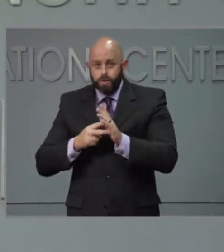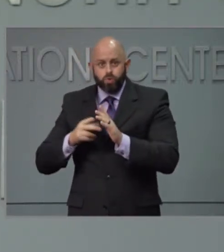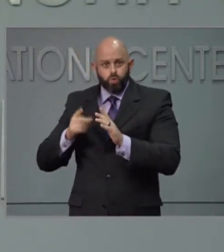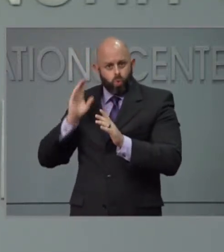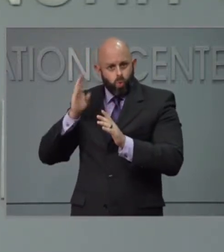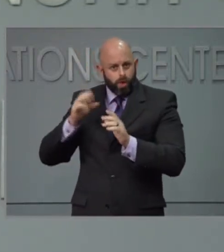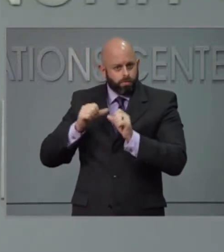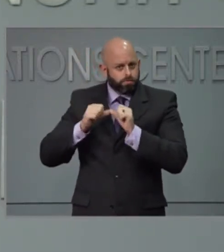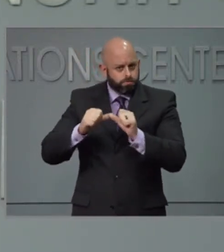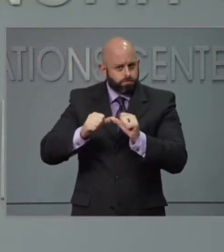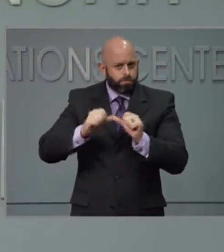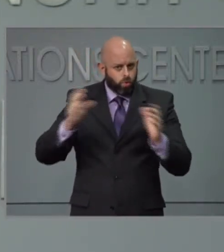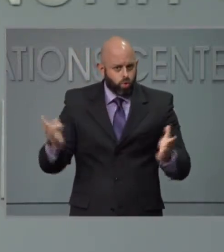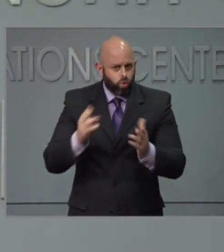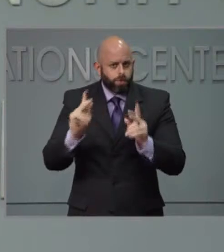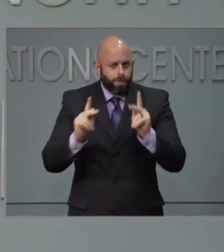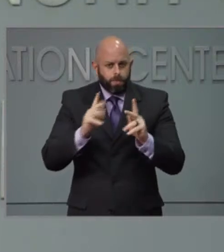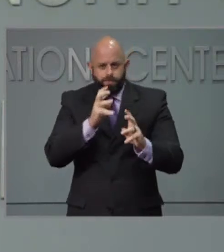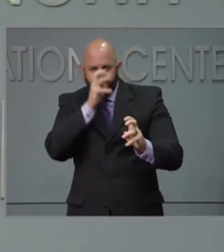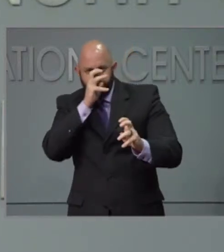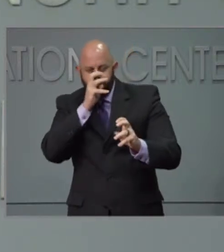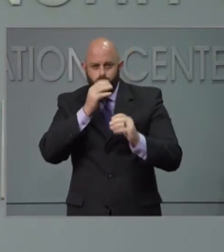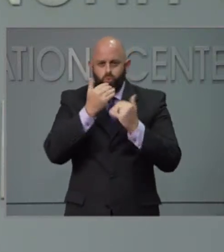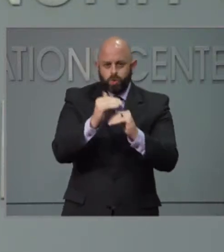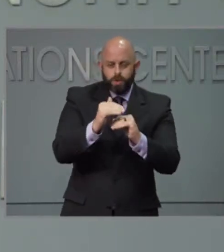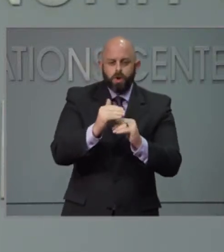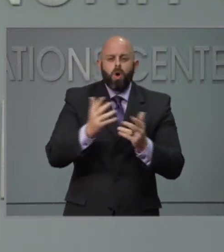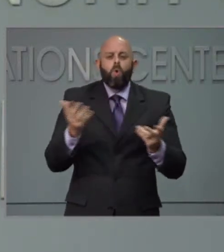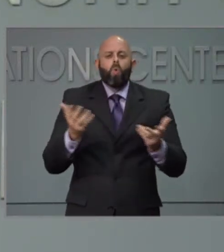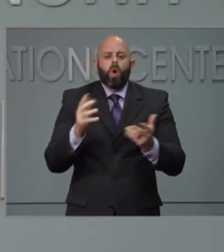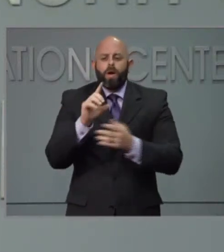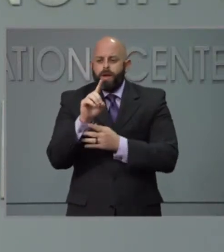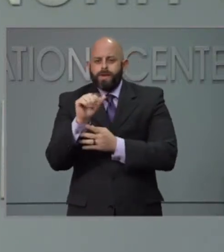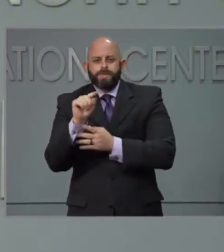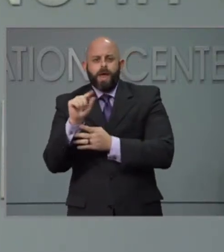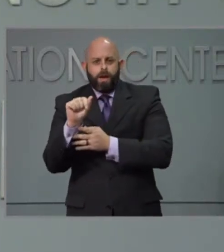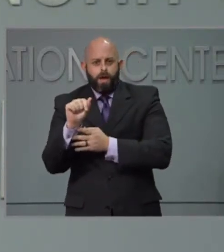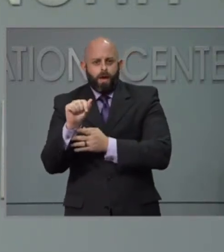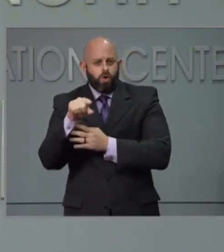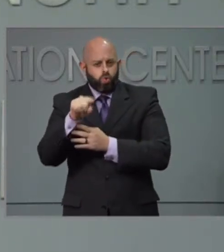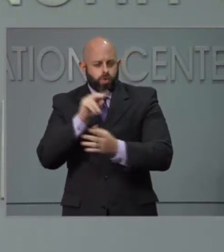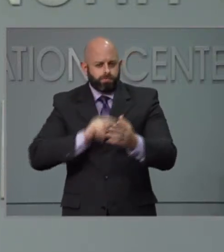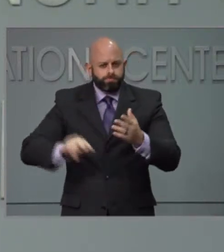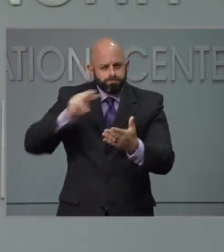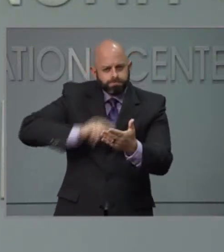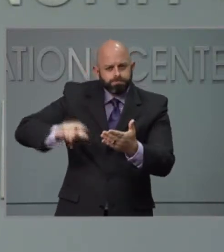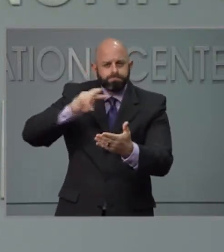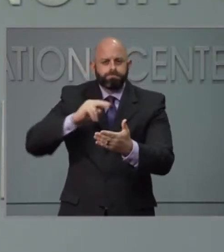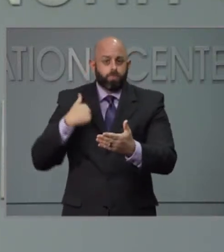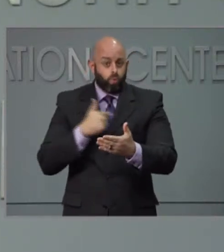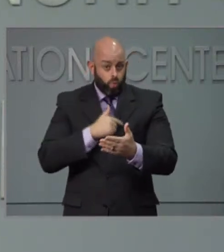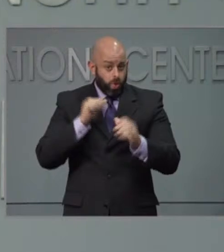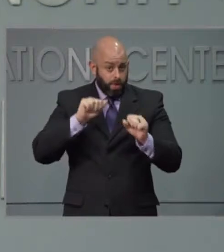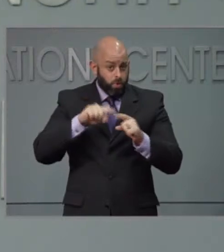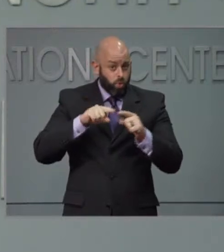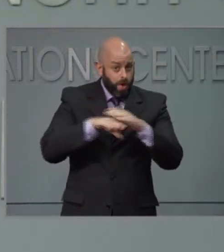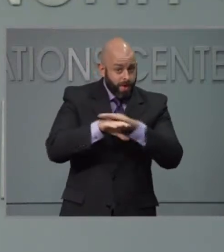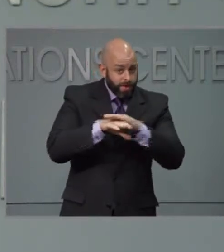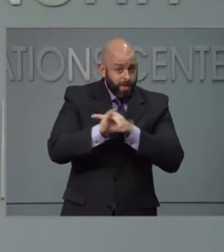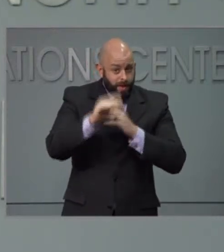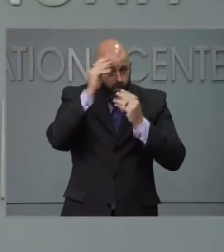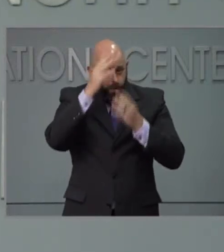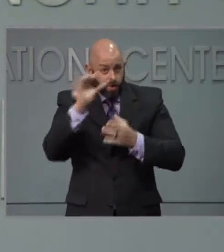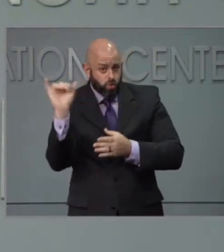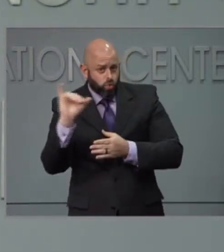that. What is that specific data, and is that something that we'll be able to see as you guys continue to expand your dashboard? Thank